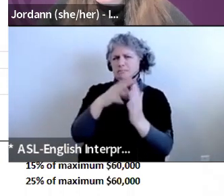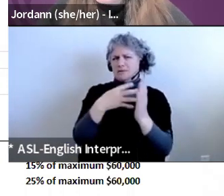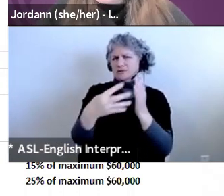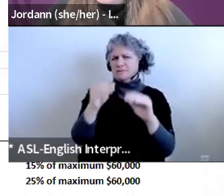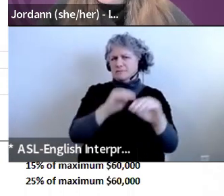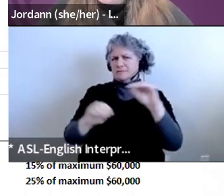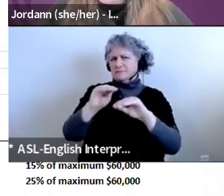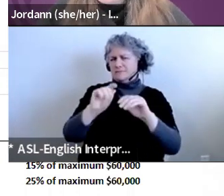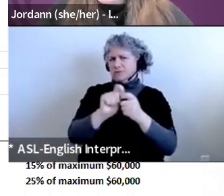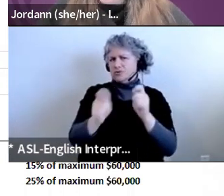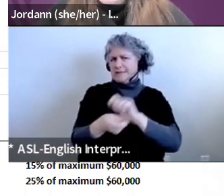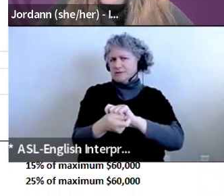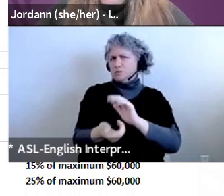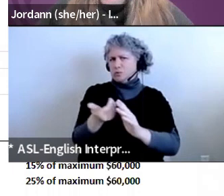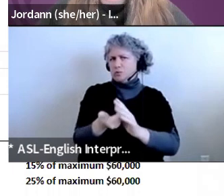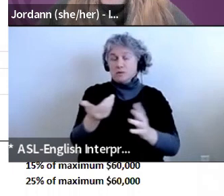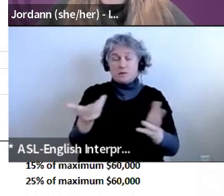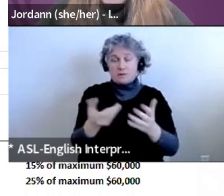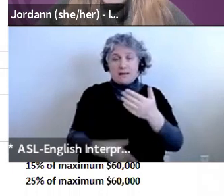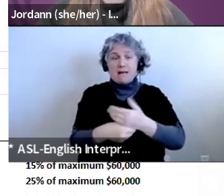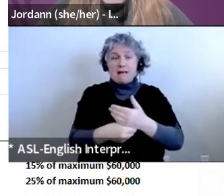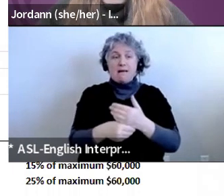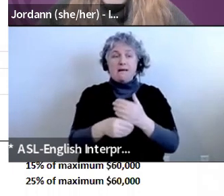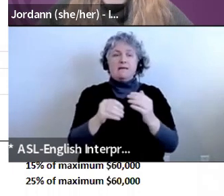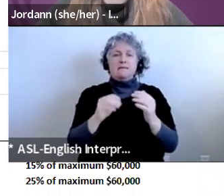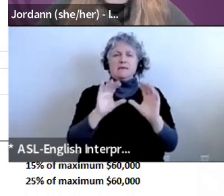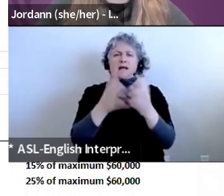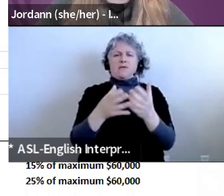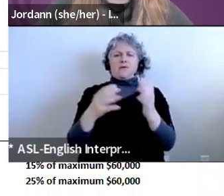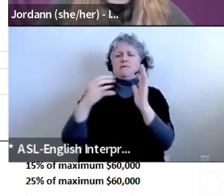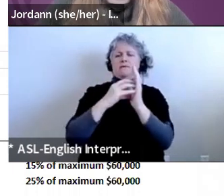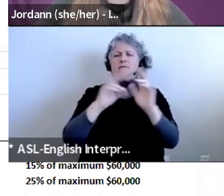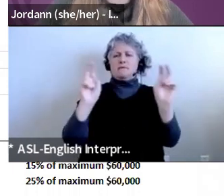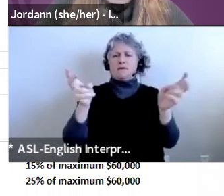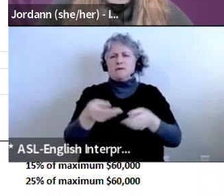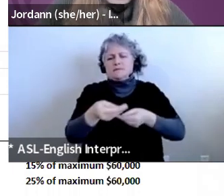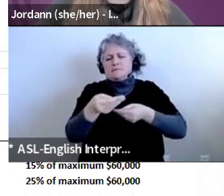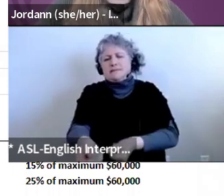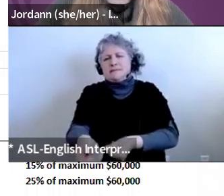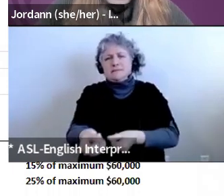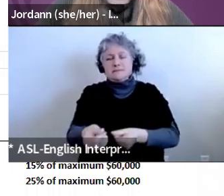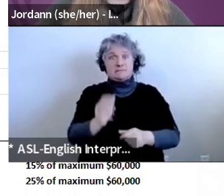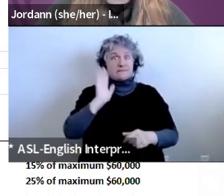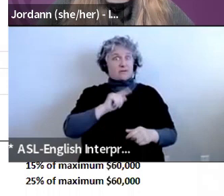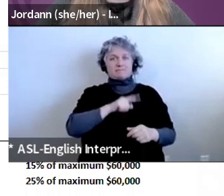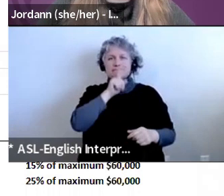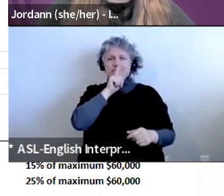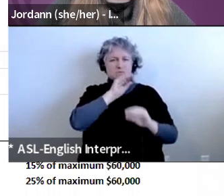one. We have added an additional category called expense category. This was not on the previous